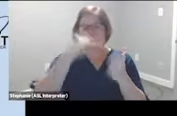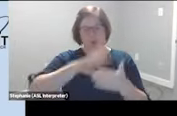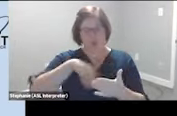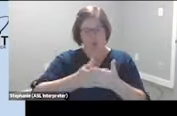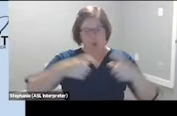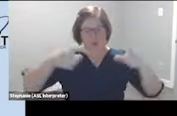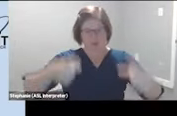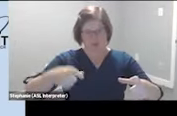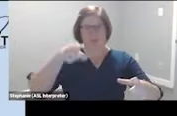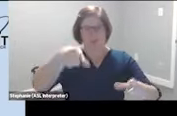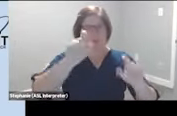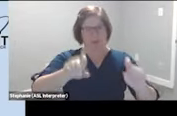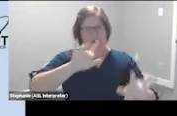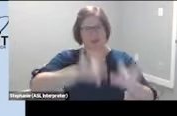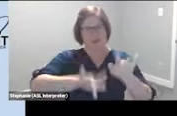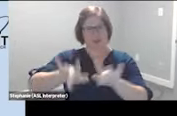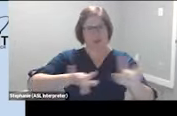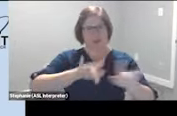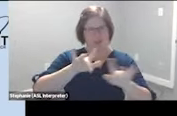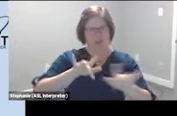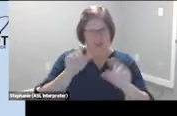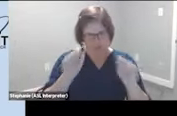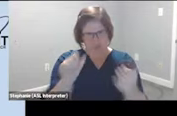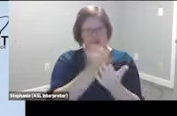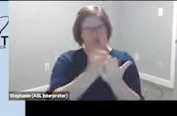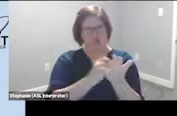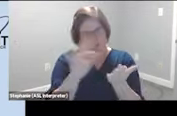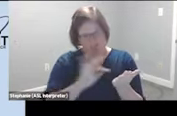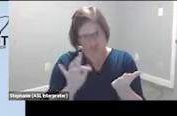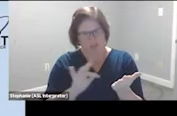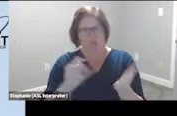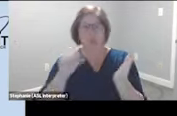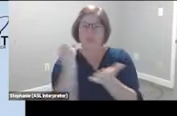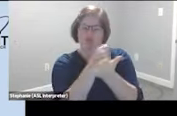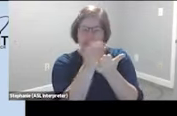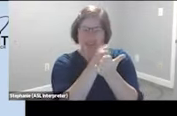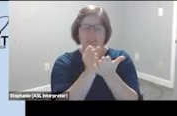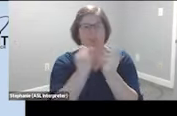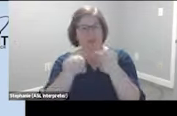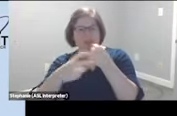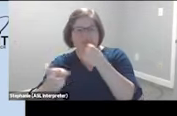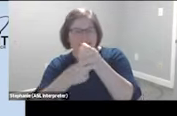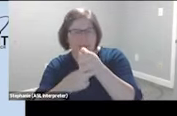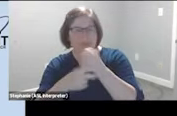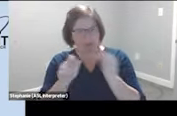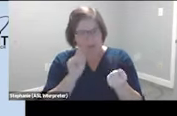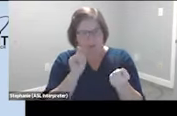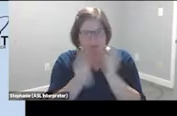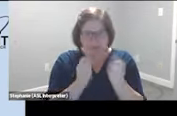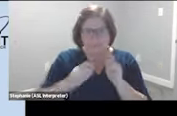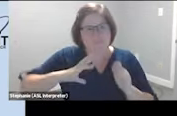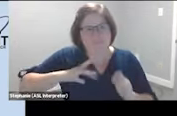is a touch screen, and you can draw on it with your finger. You can erase, you can save, you can edit pictures